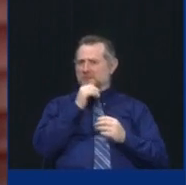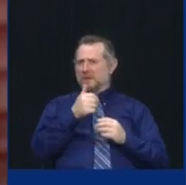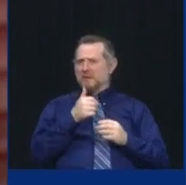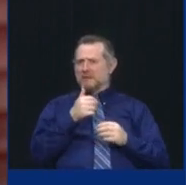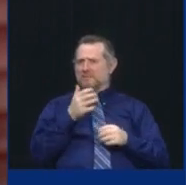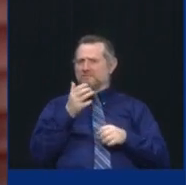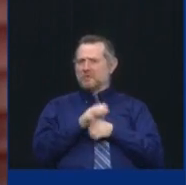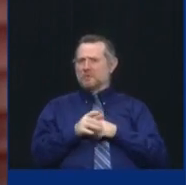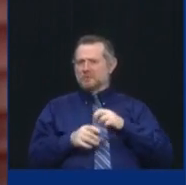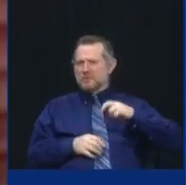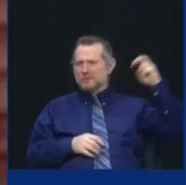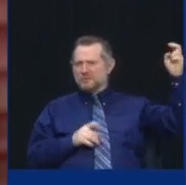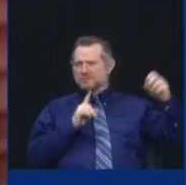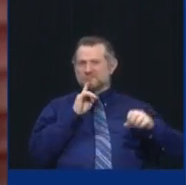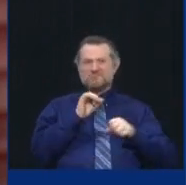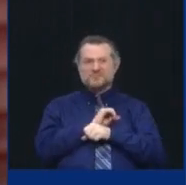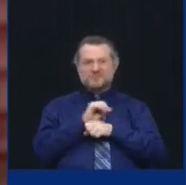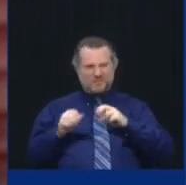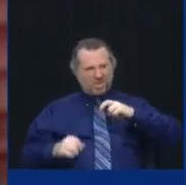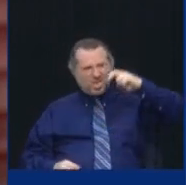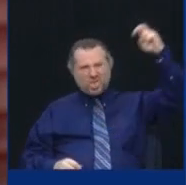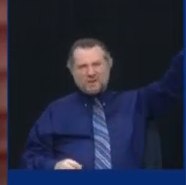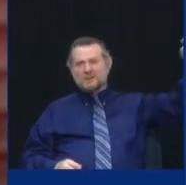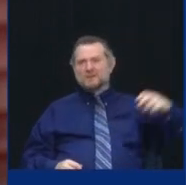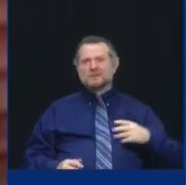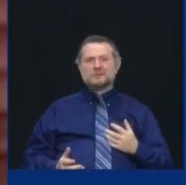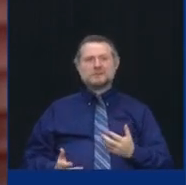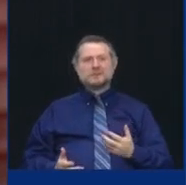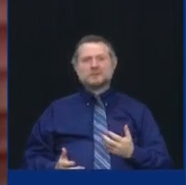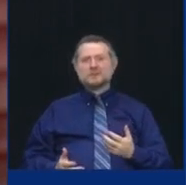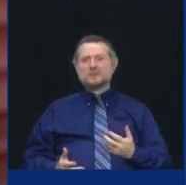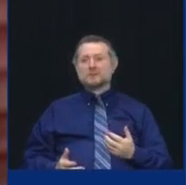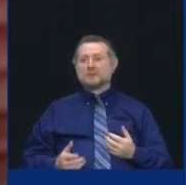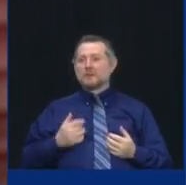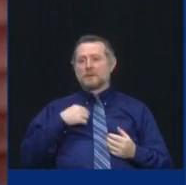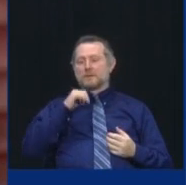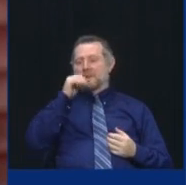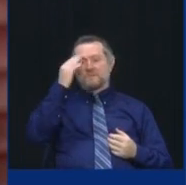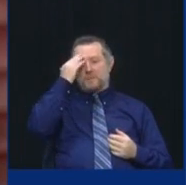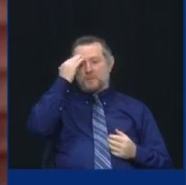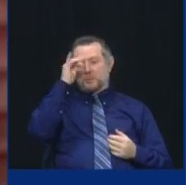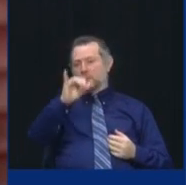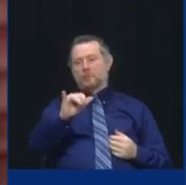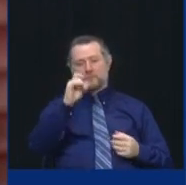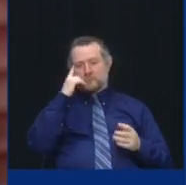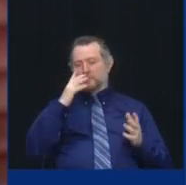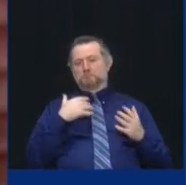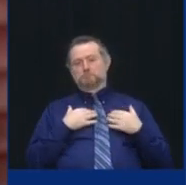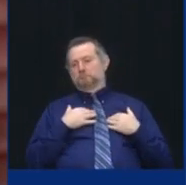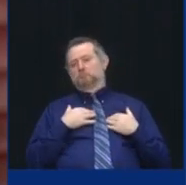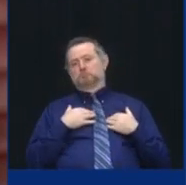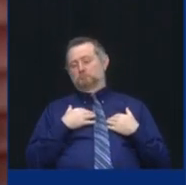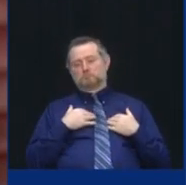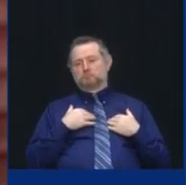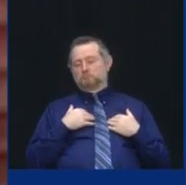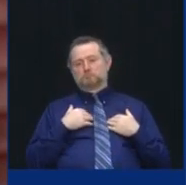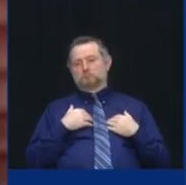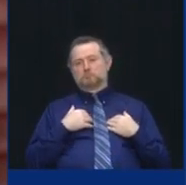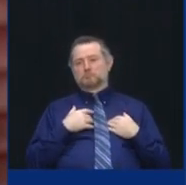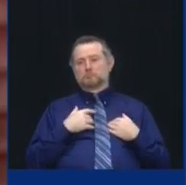games. The vaccinated got, I'm not familiar with what they did. We're going to